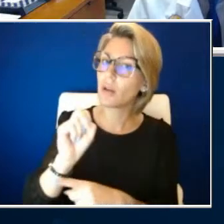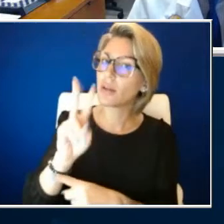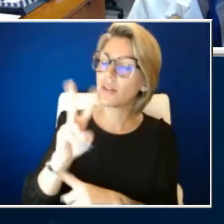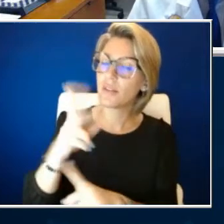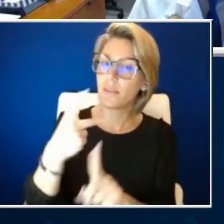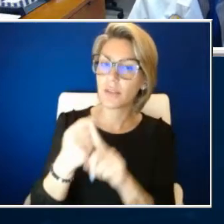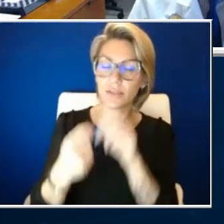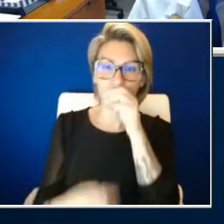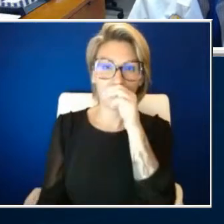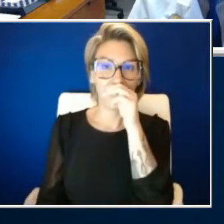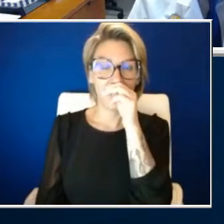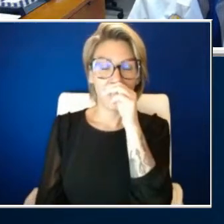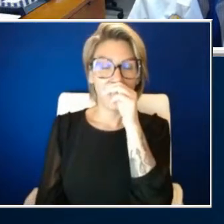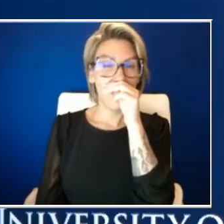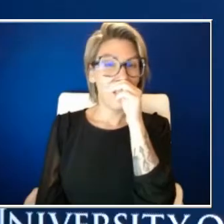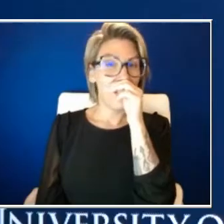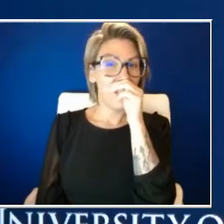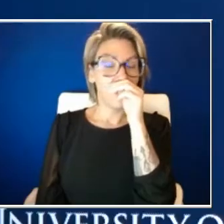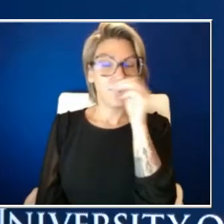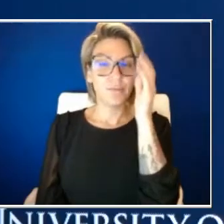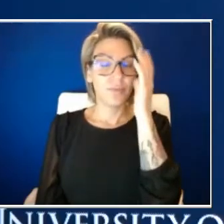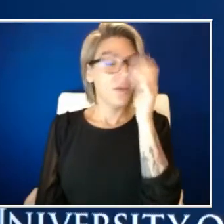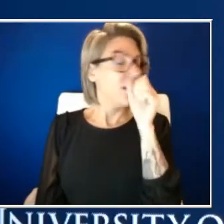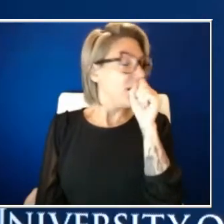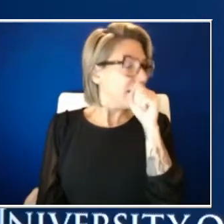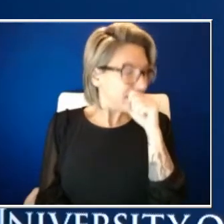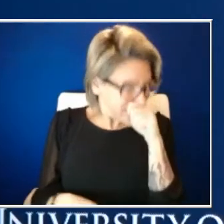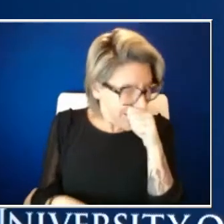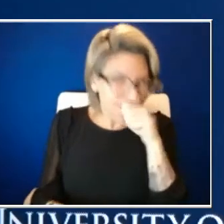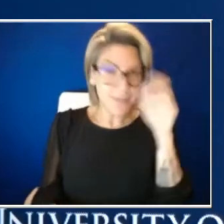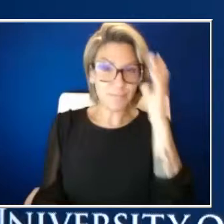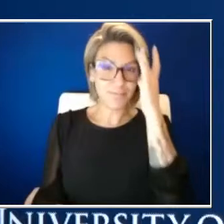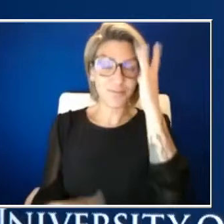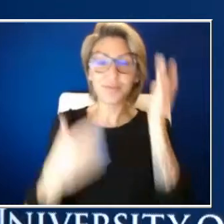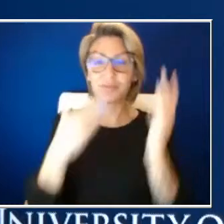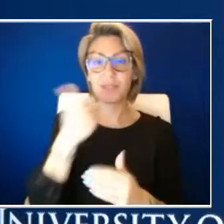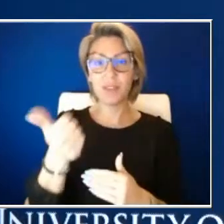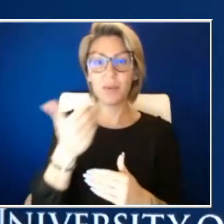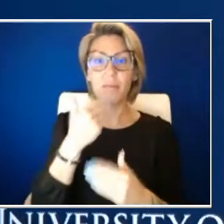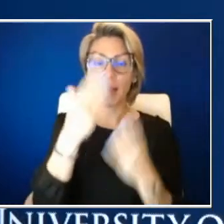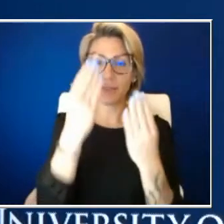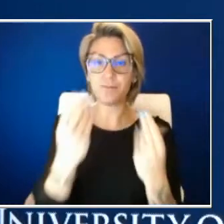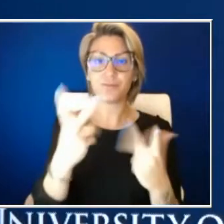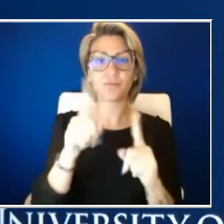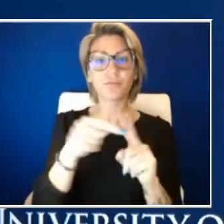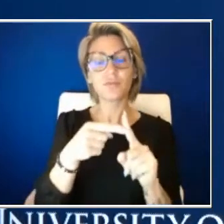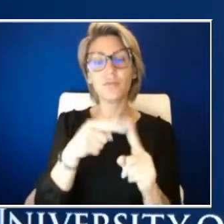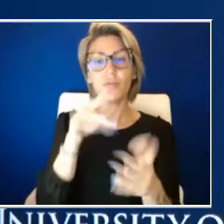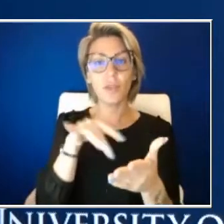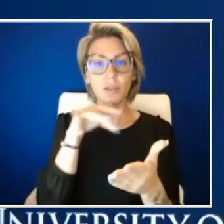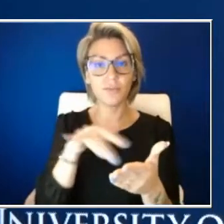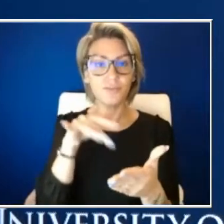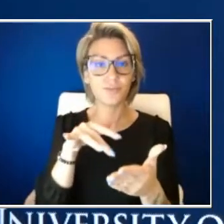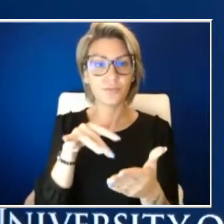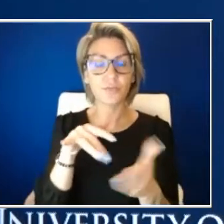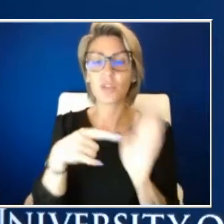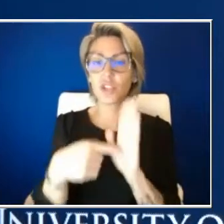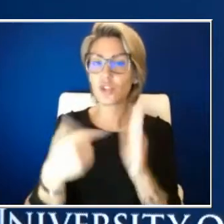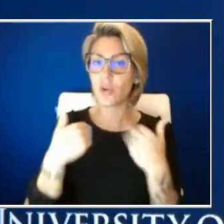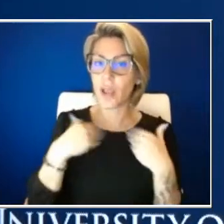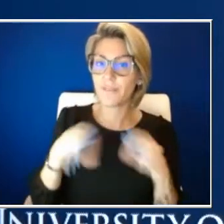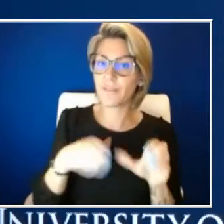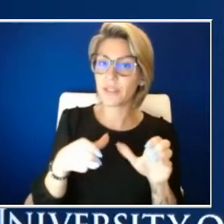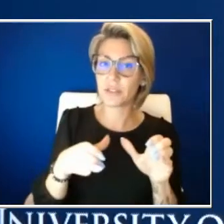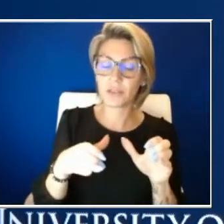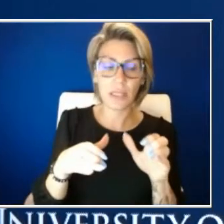question. That's a great question. Go yeah, ahead. So I think the best data we have is when it was being studied. It showed that it had activity for at least 2